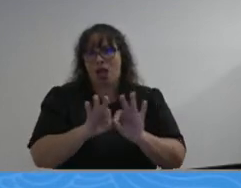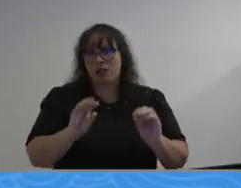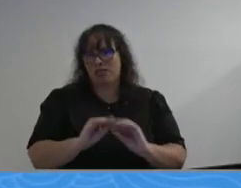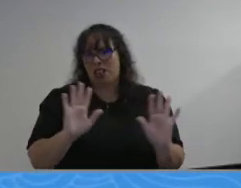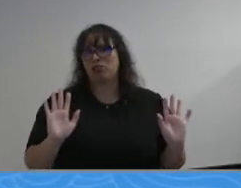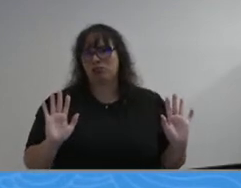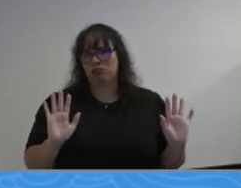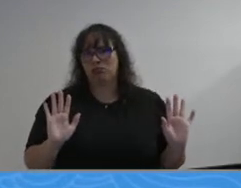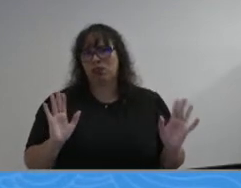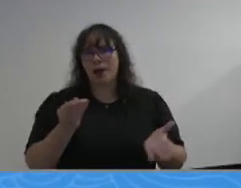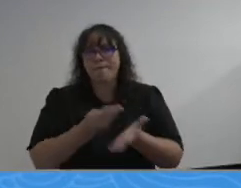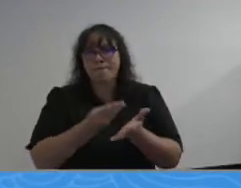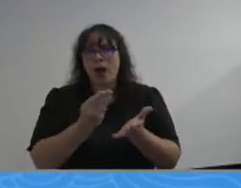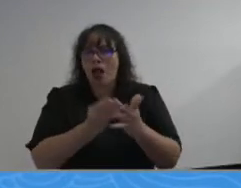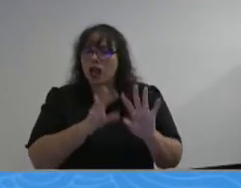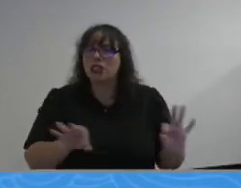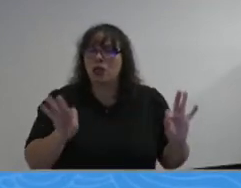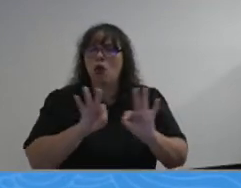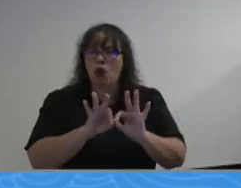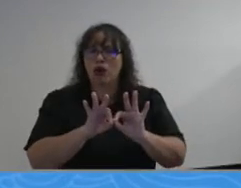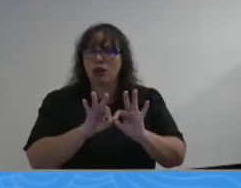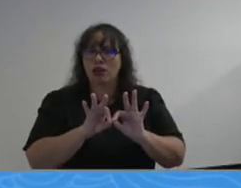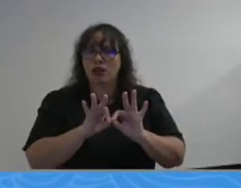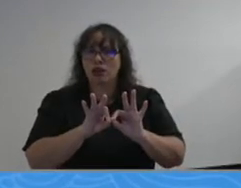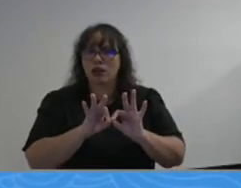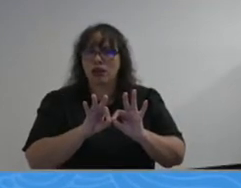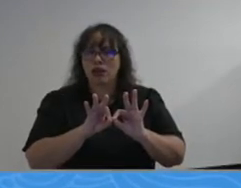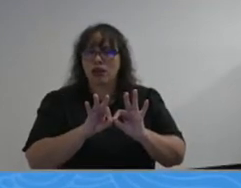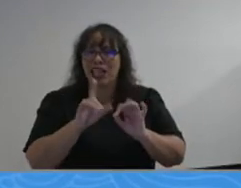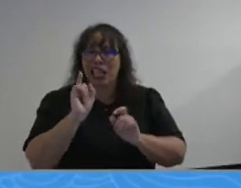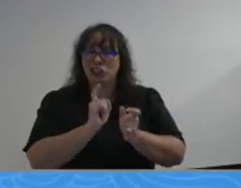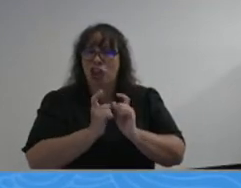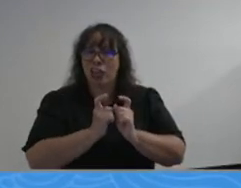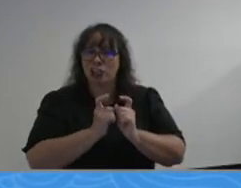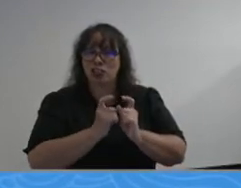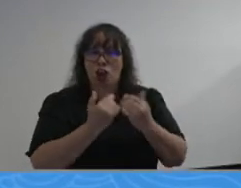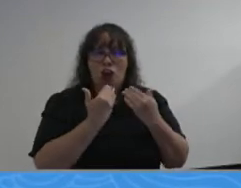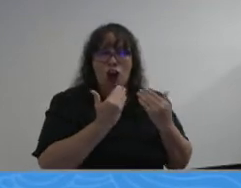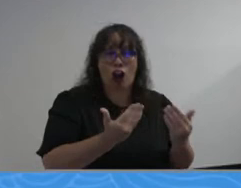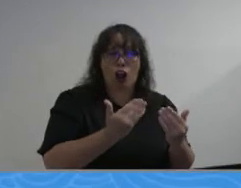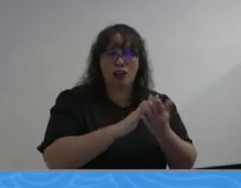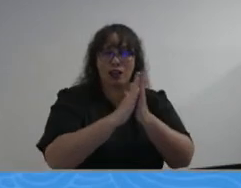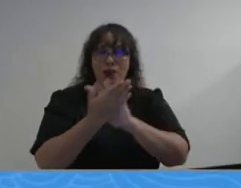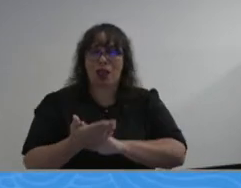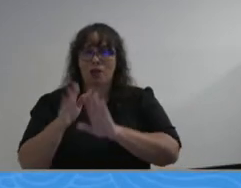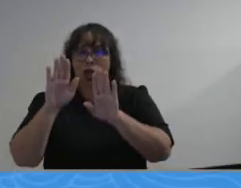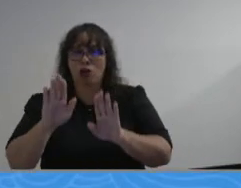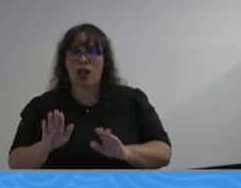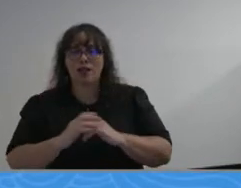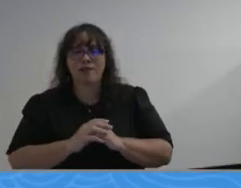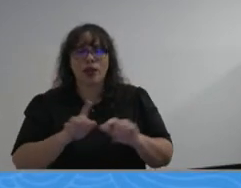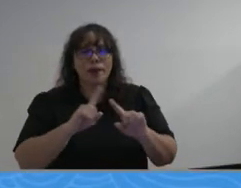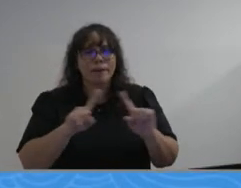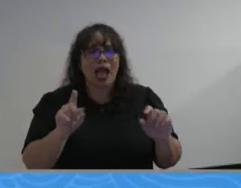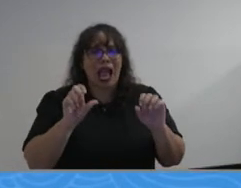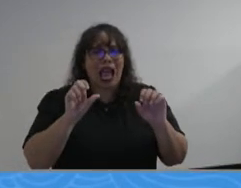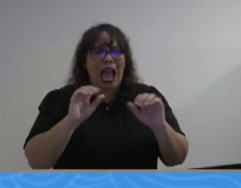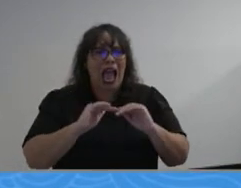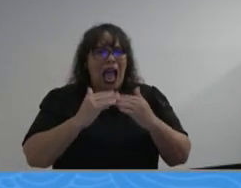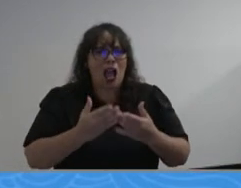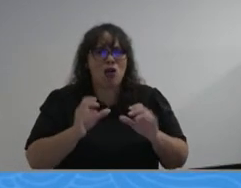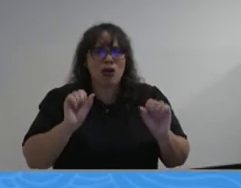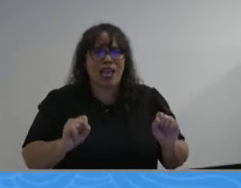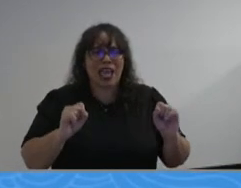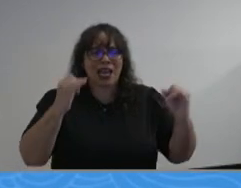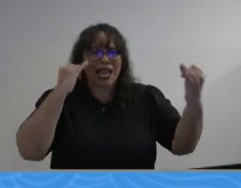important. Money can help us to move the needle, to go from being good to being great. But I want us to think about how we can reimagine schools in a way that's